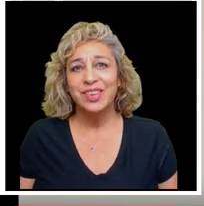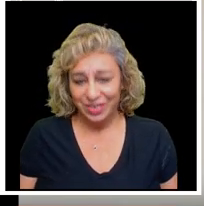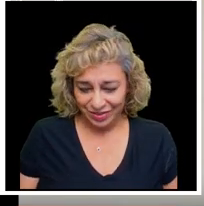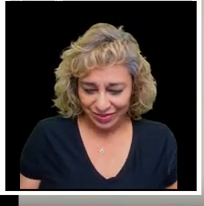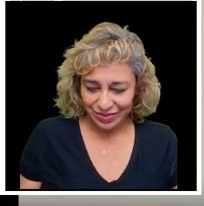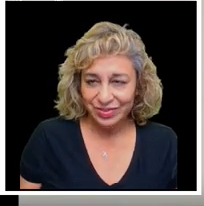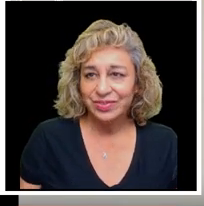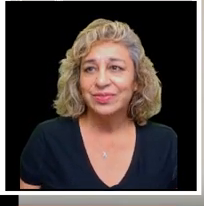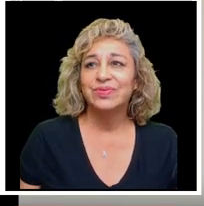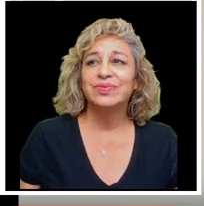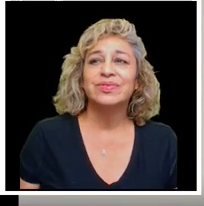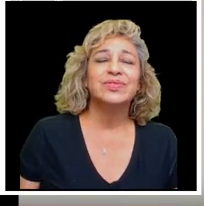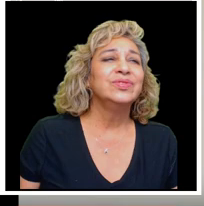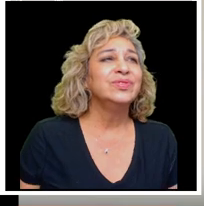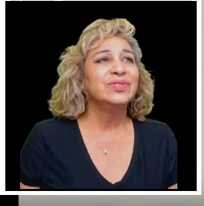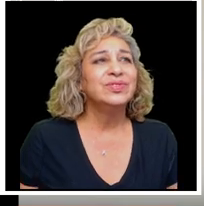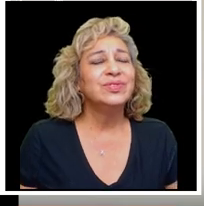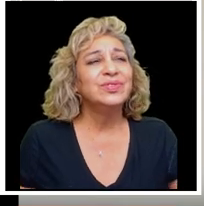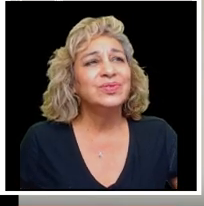other